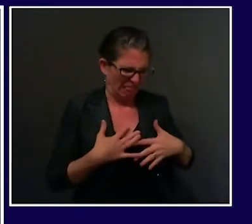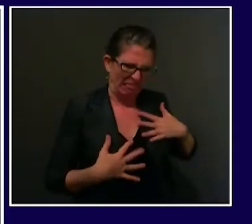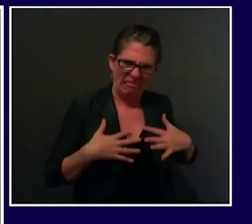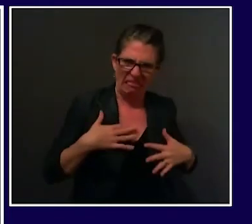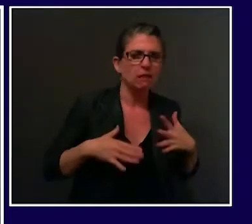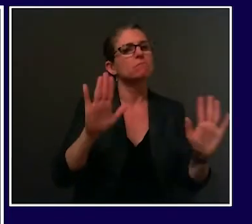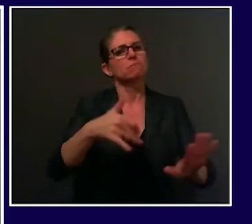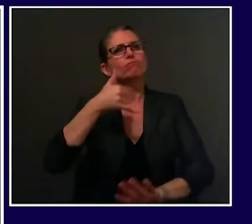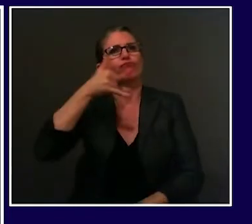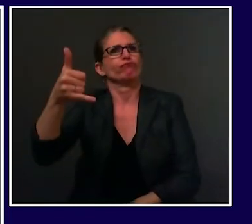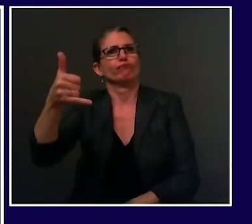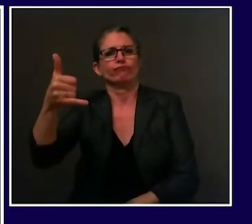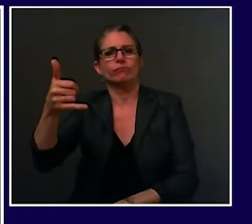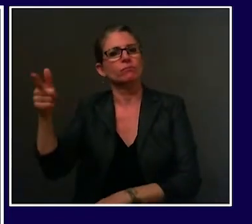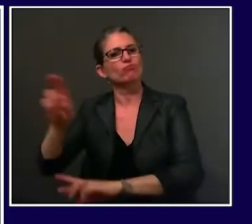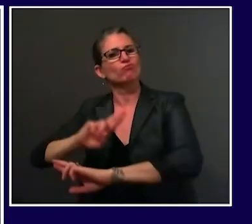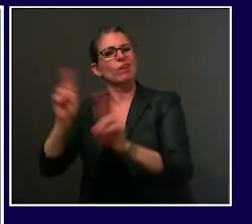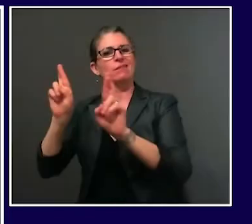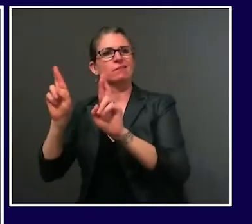transport media.